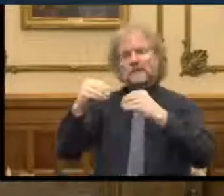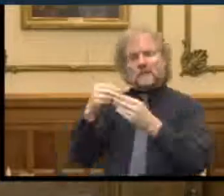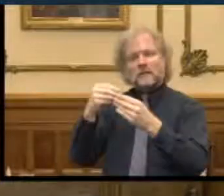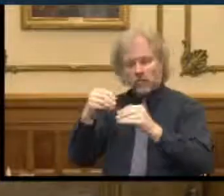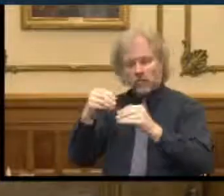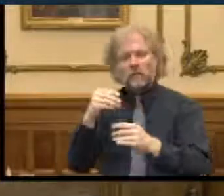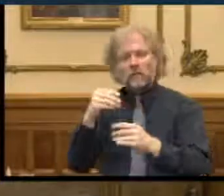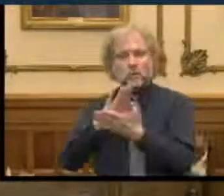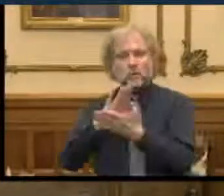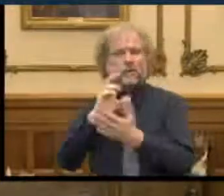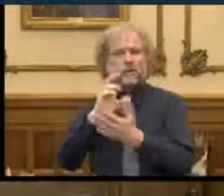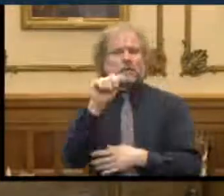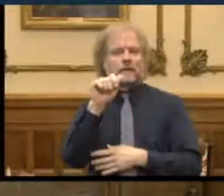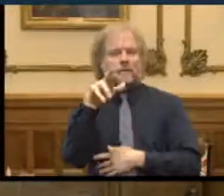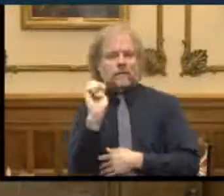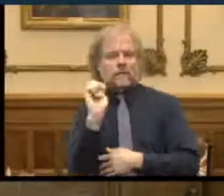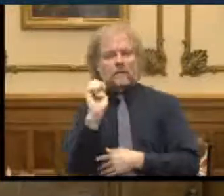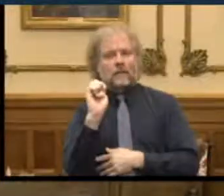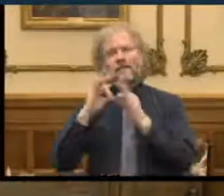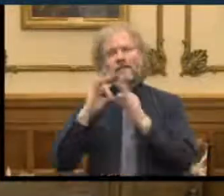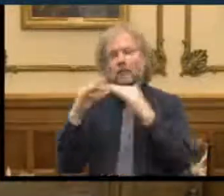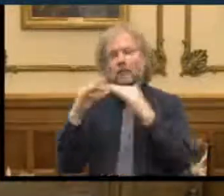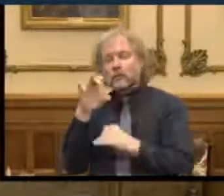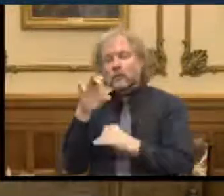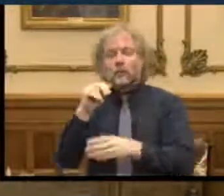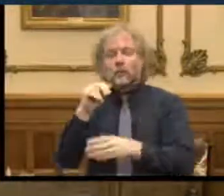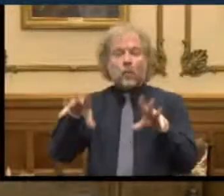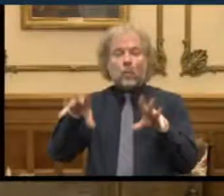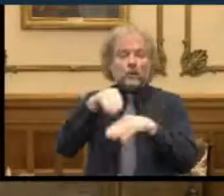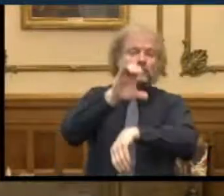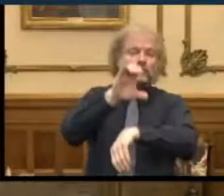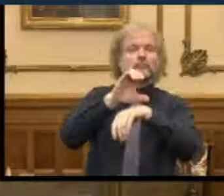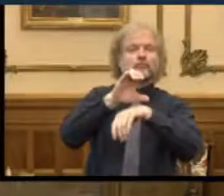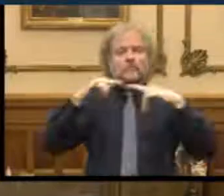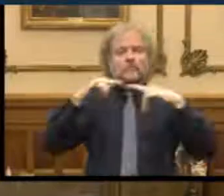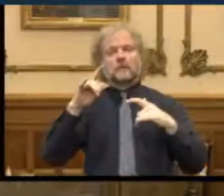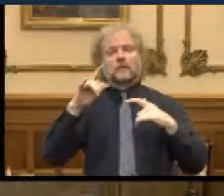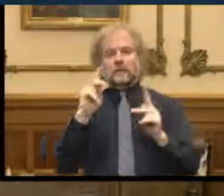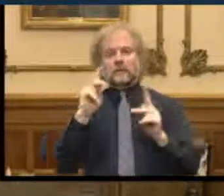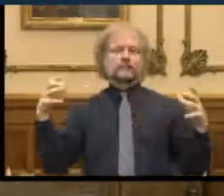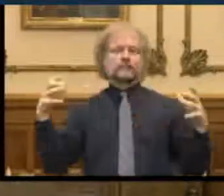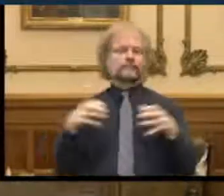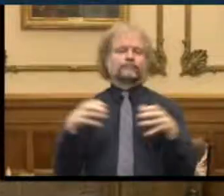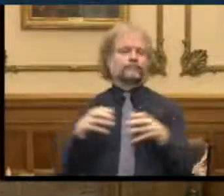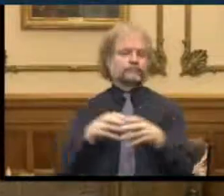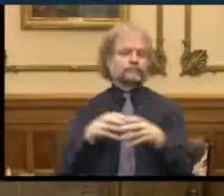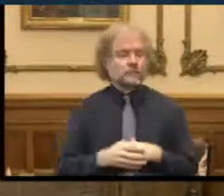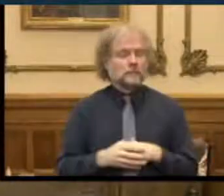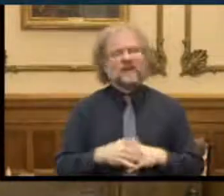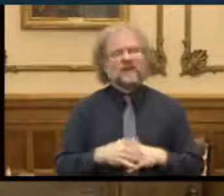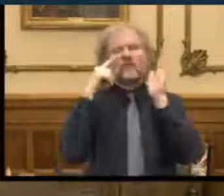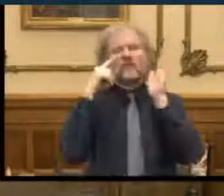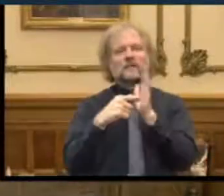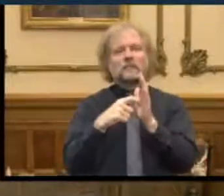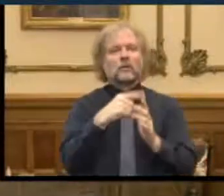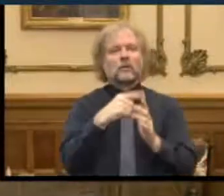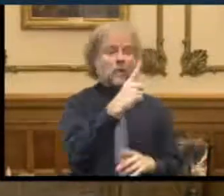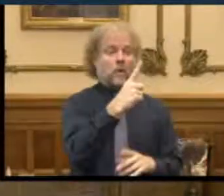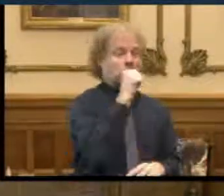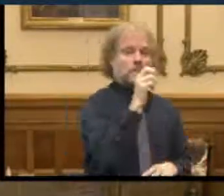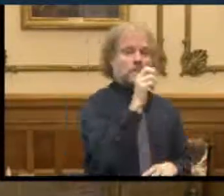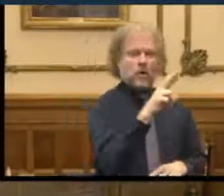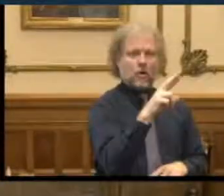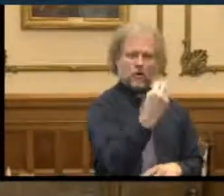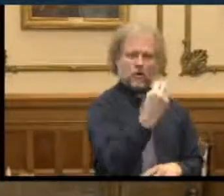schools, and daycares, family reunions, weddings, churches, and other places where people congregate. For example, we identified a bar that had